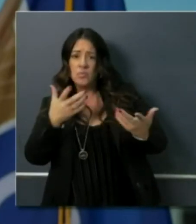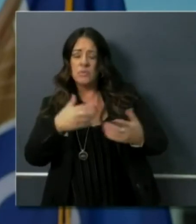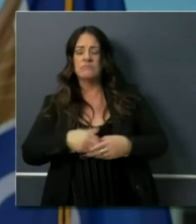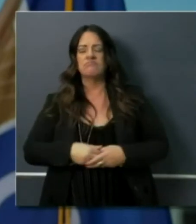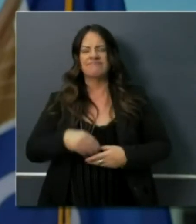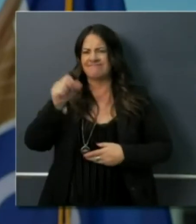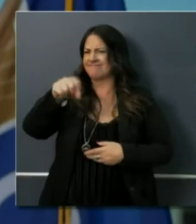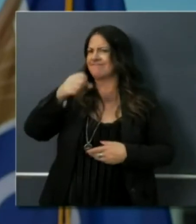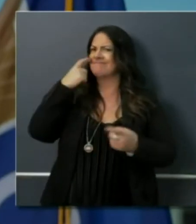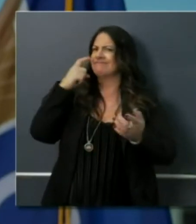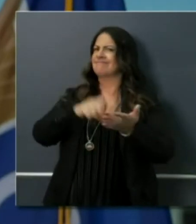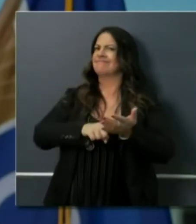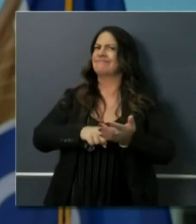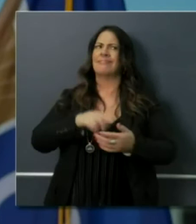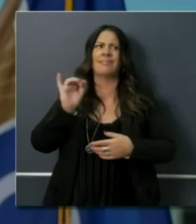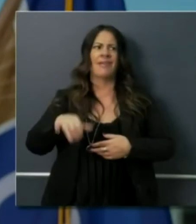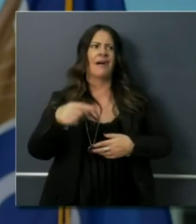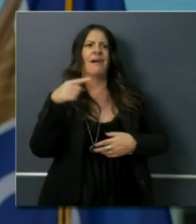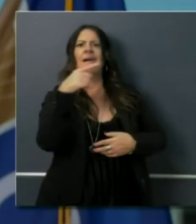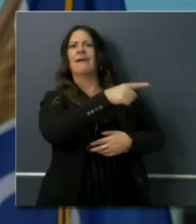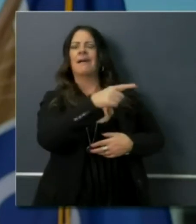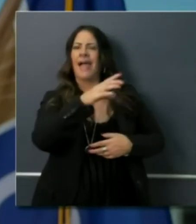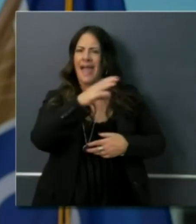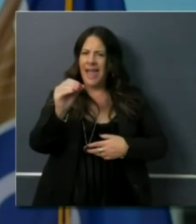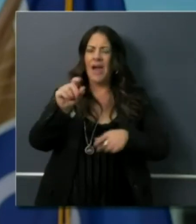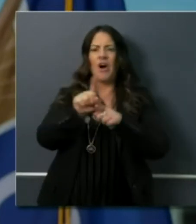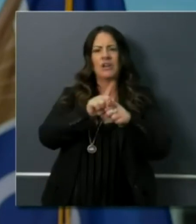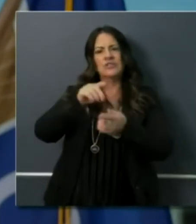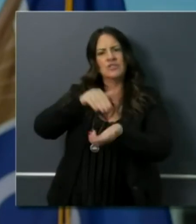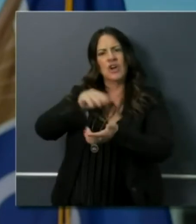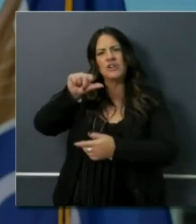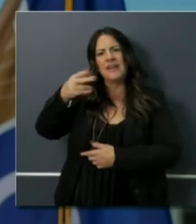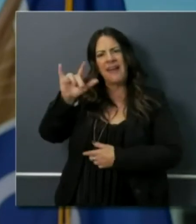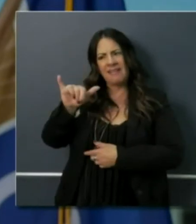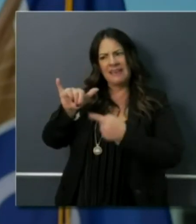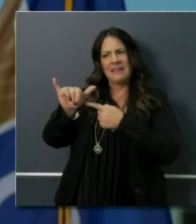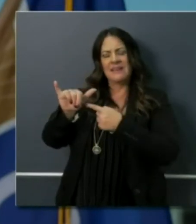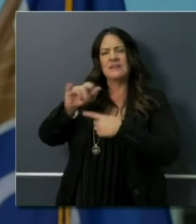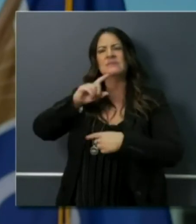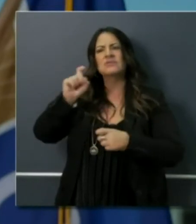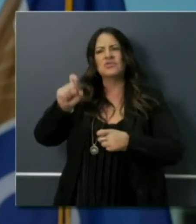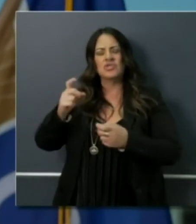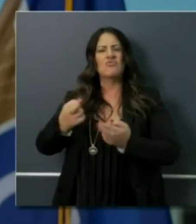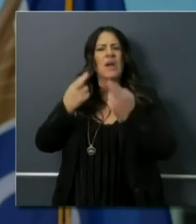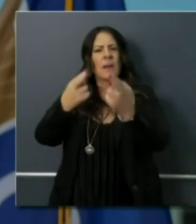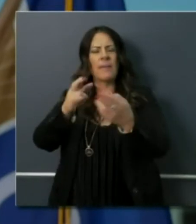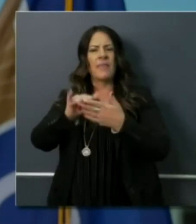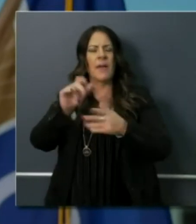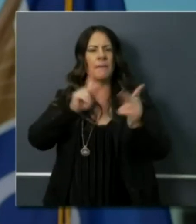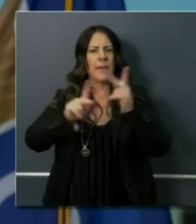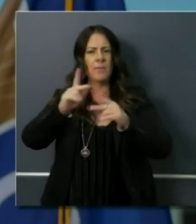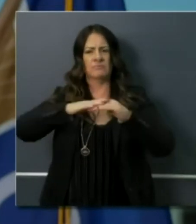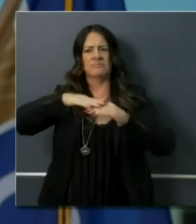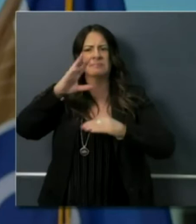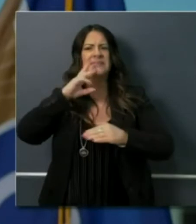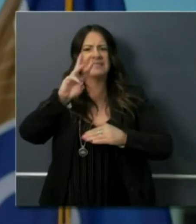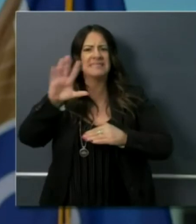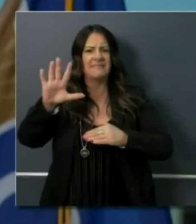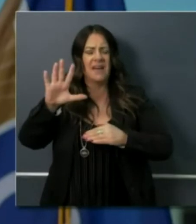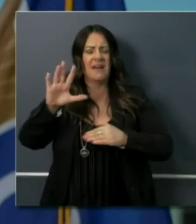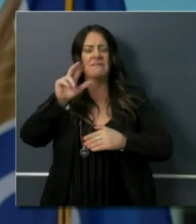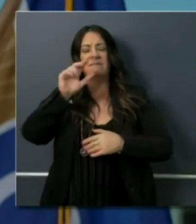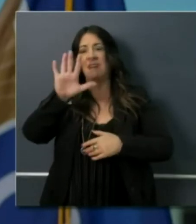that put out some early guidelines, first stay-at-home order for our seniors 65 and over, all 5.3 million of